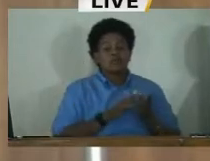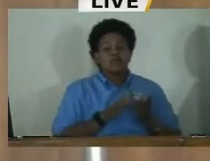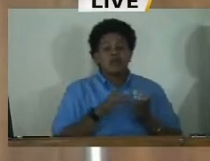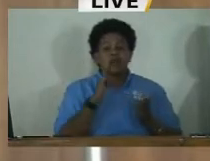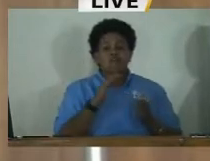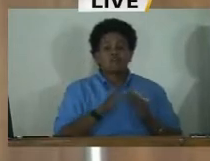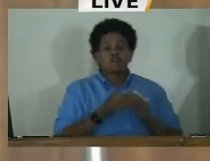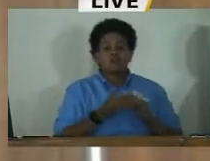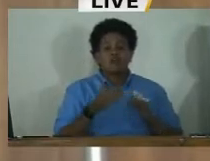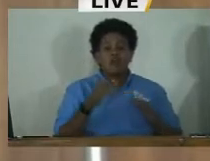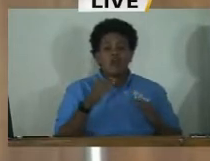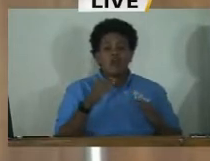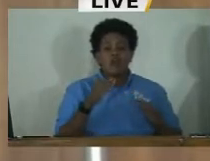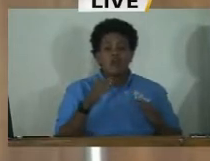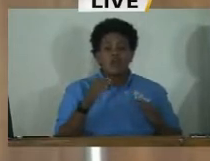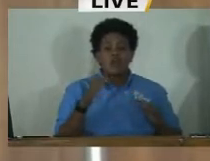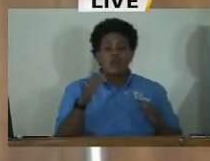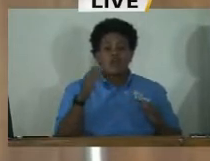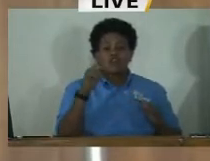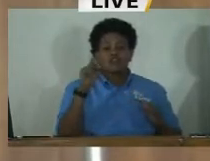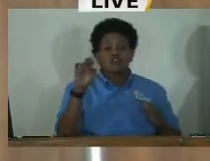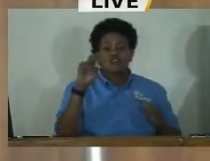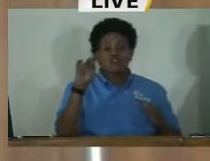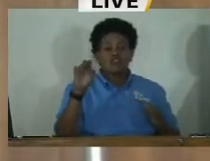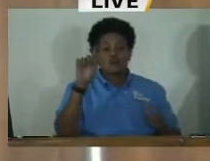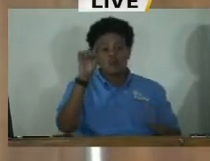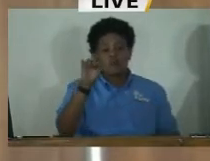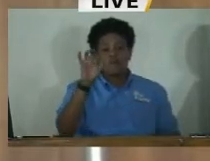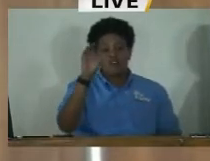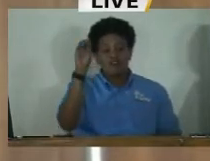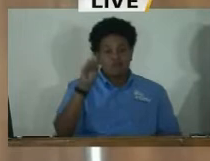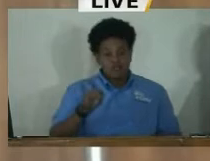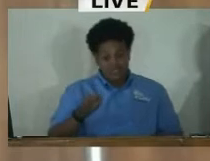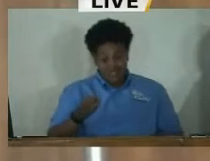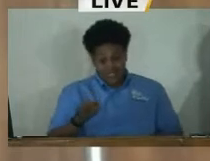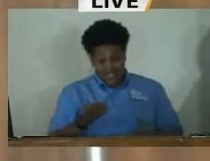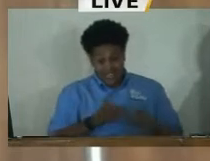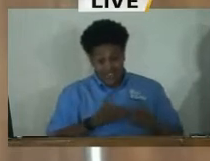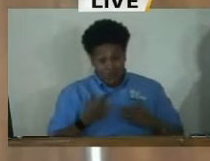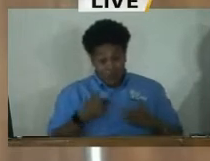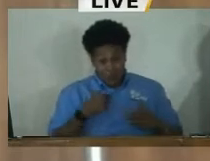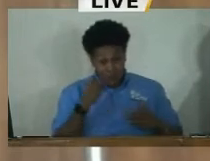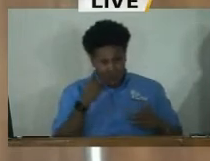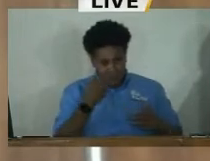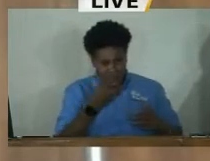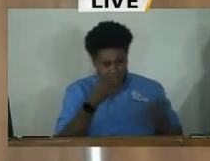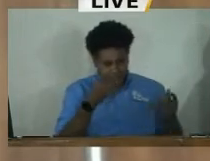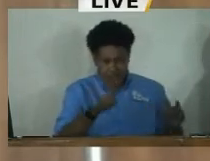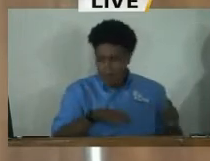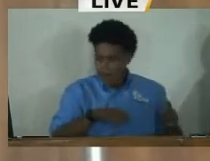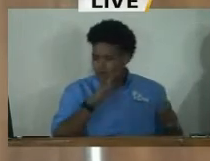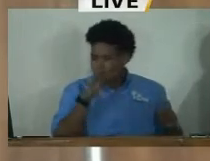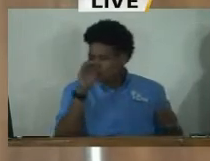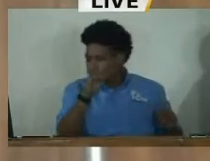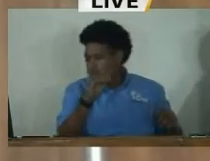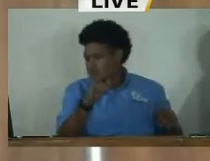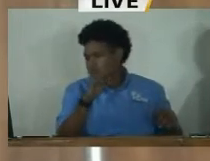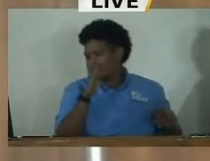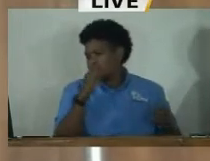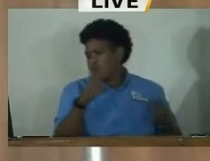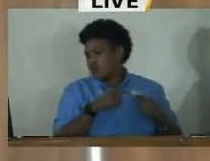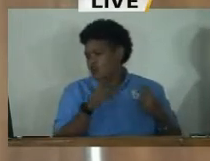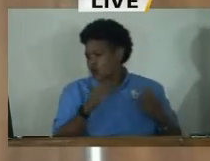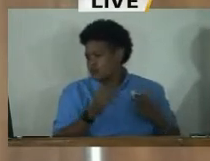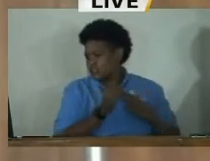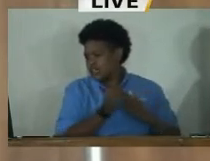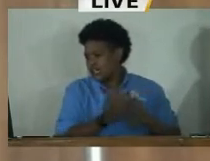is 1.5%. And even though that is the case, Madam Speaker, I want to amplify the call of the